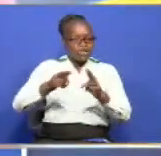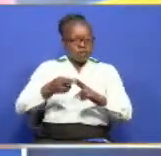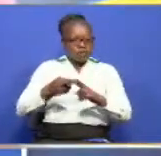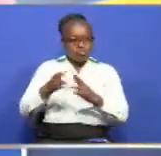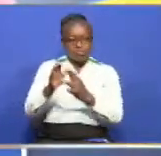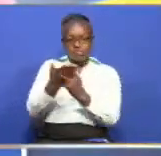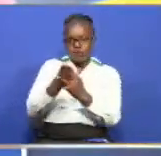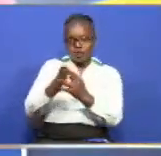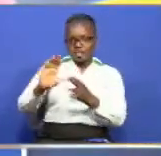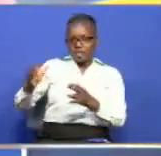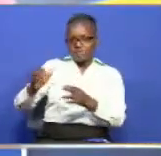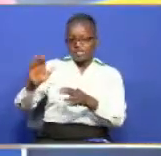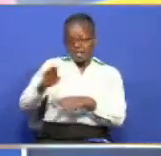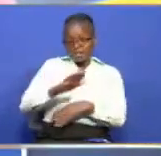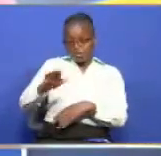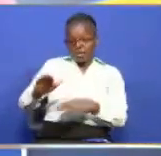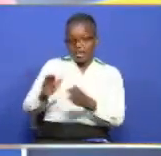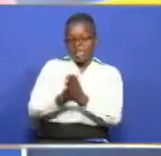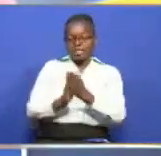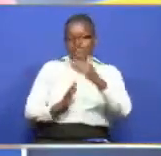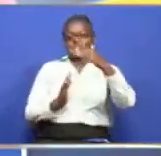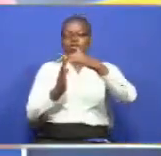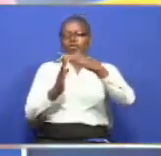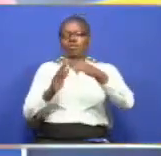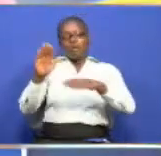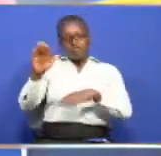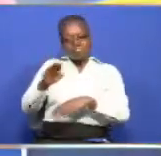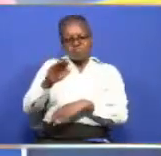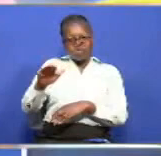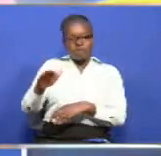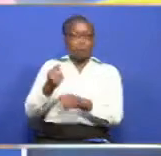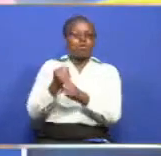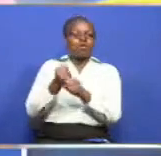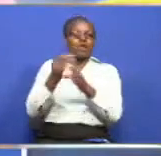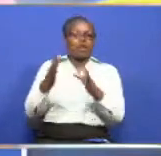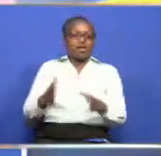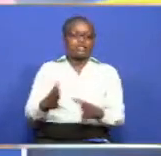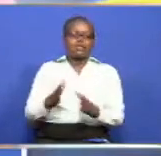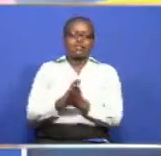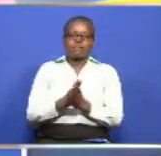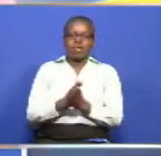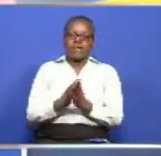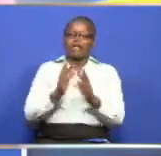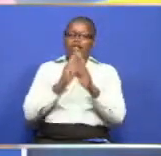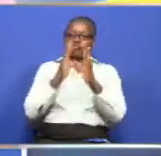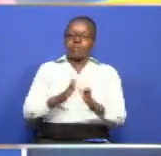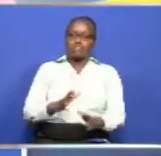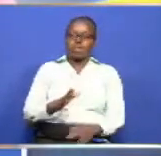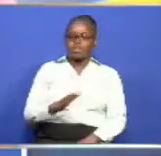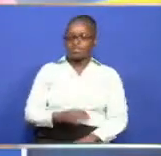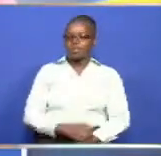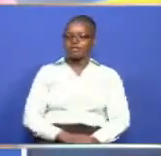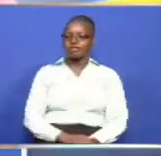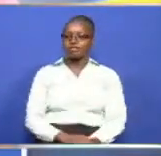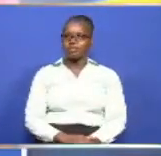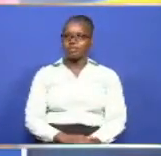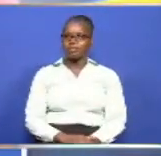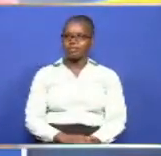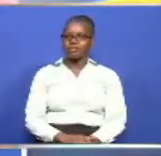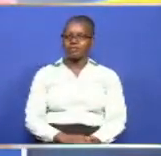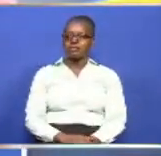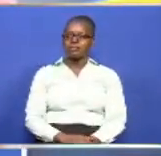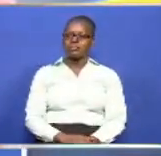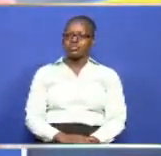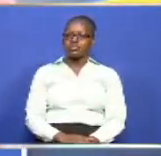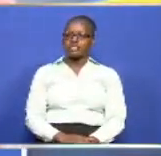Assembly and the County Executive and the politics therein. My name is Edward Kabasa, live from Kitui County. Thank you so much,